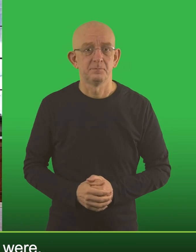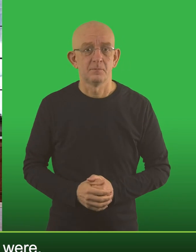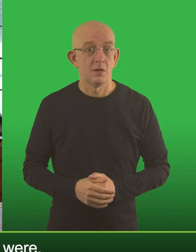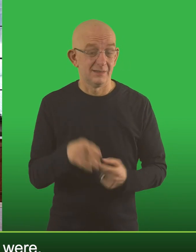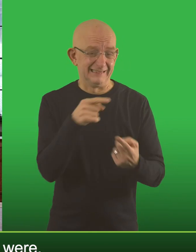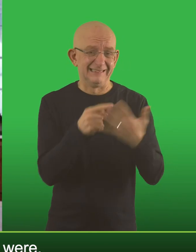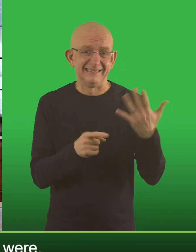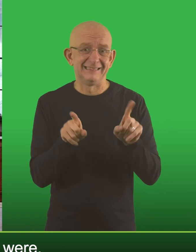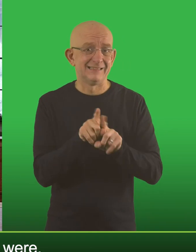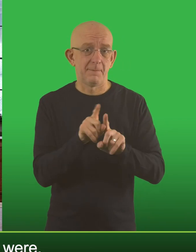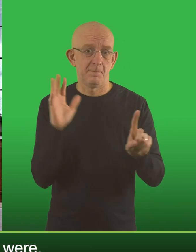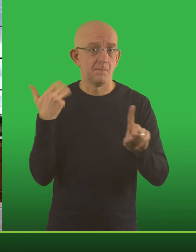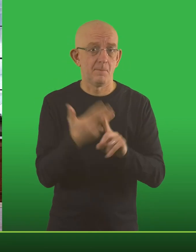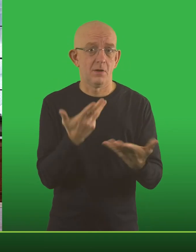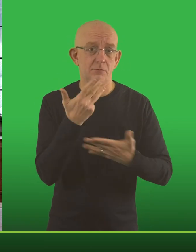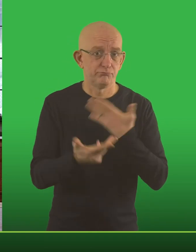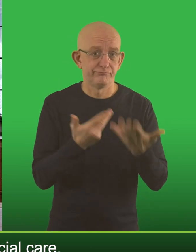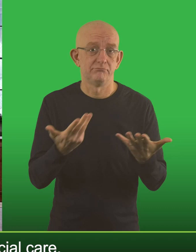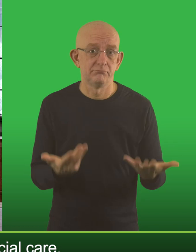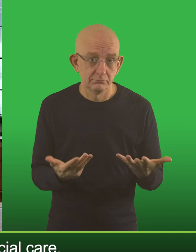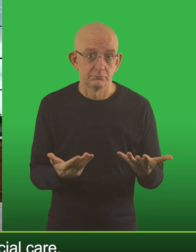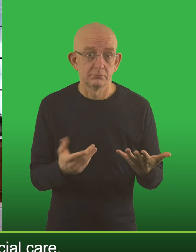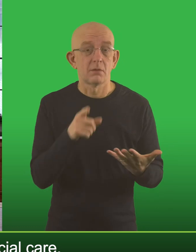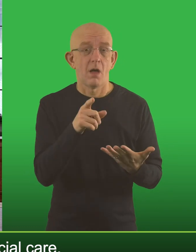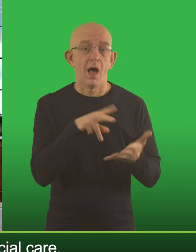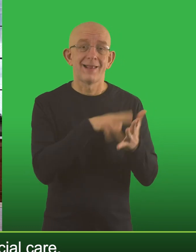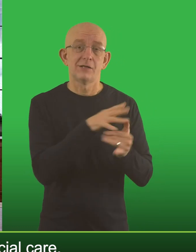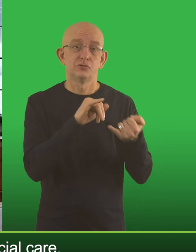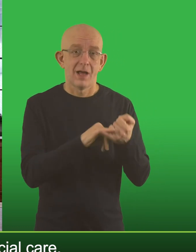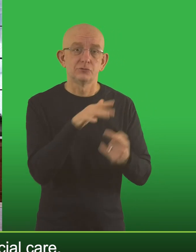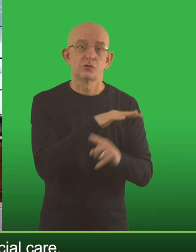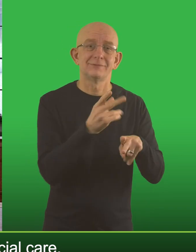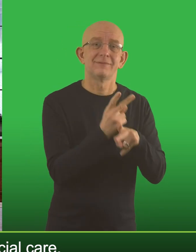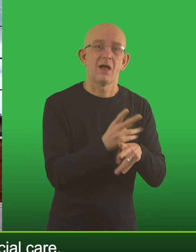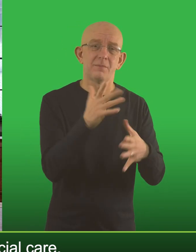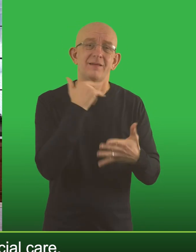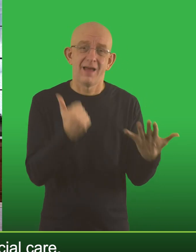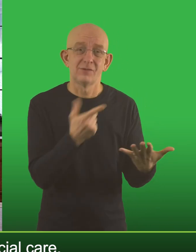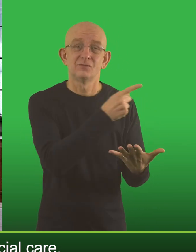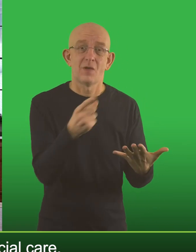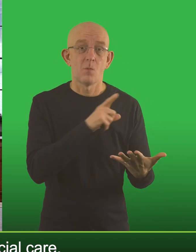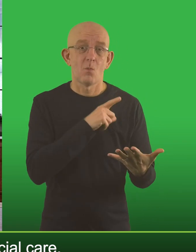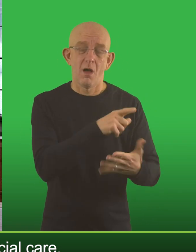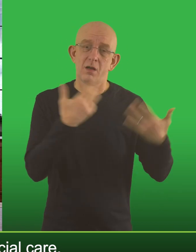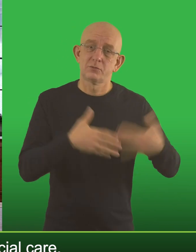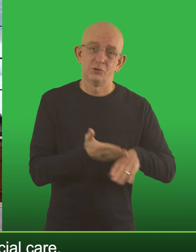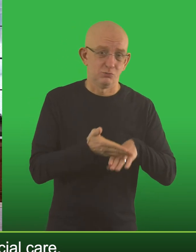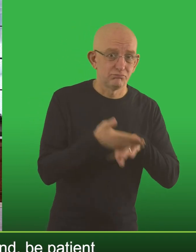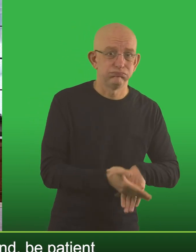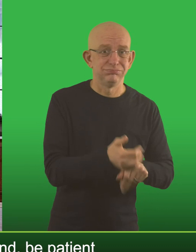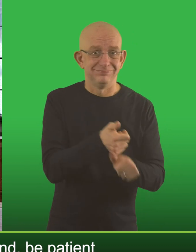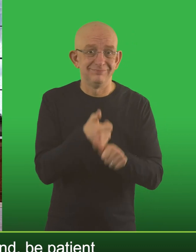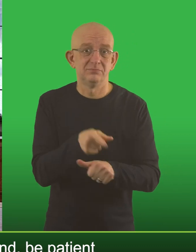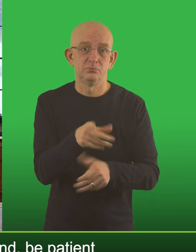yourself, all of those things are as they were. And be kind to your NHS and social care. They're working exceptionally hard to provide you with a good